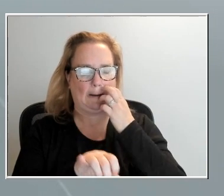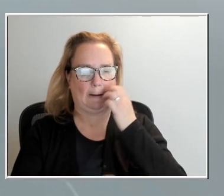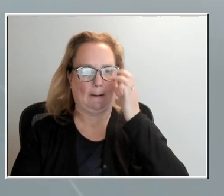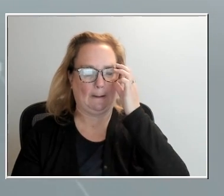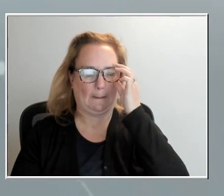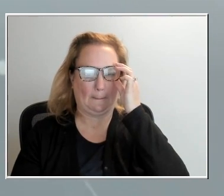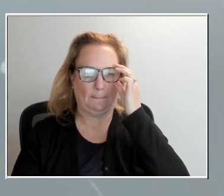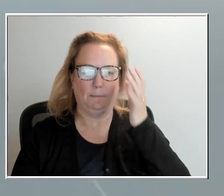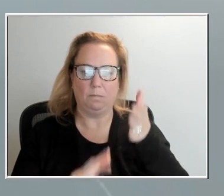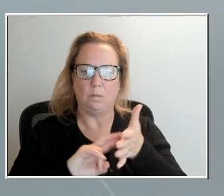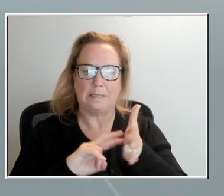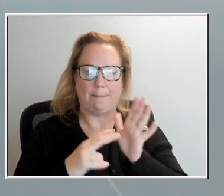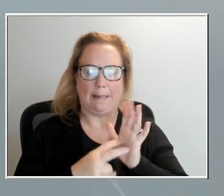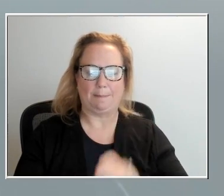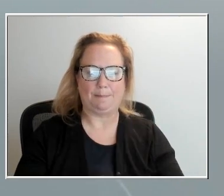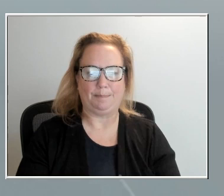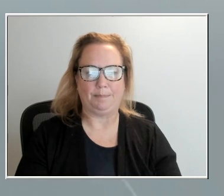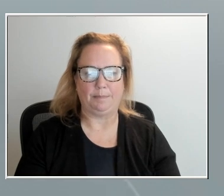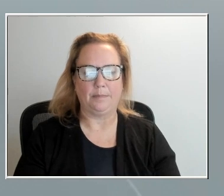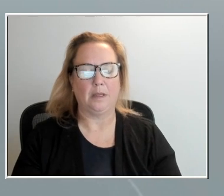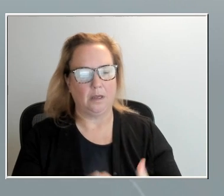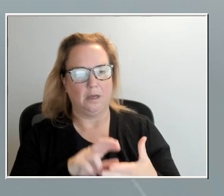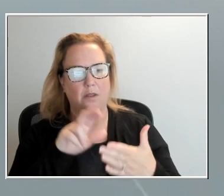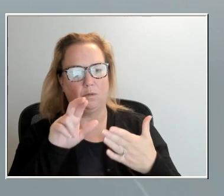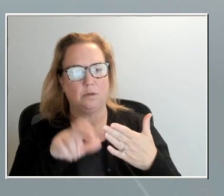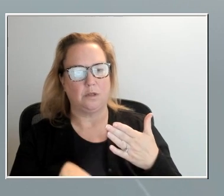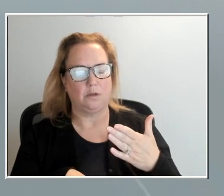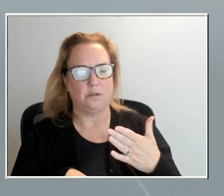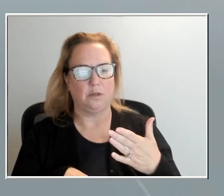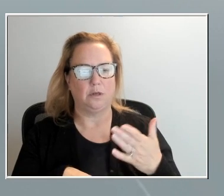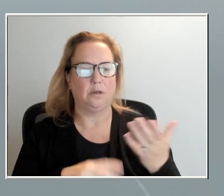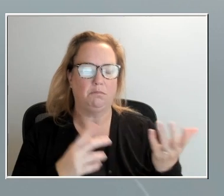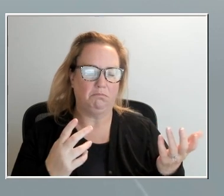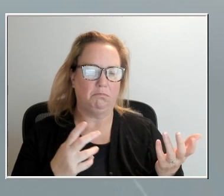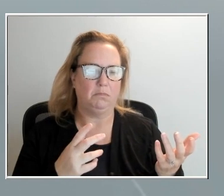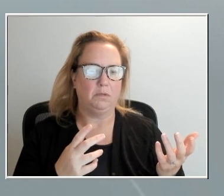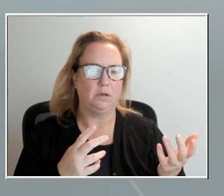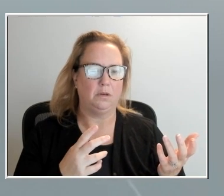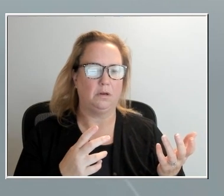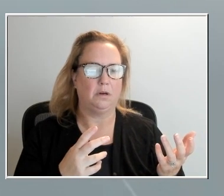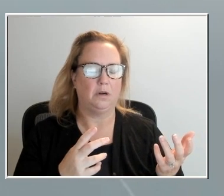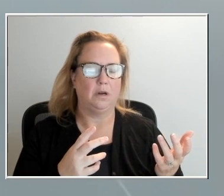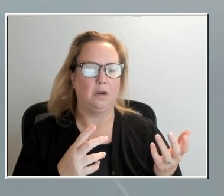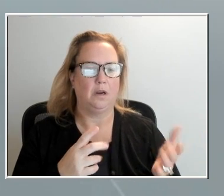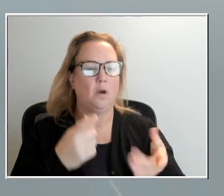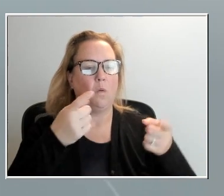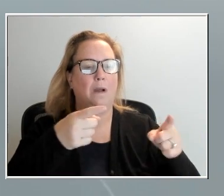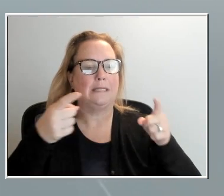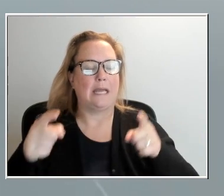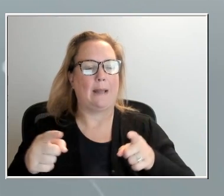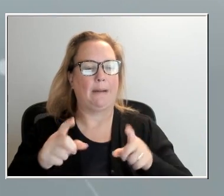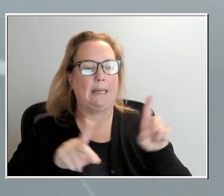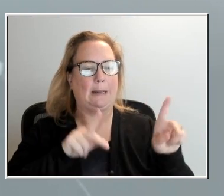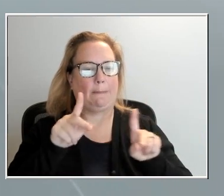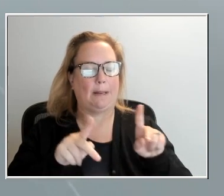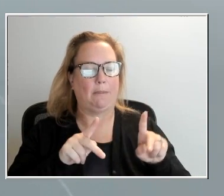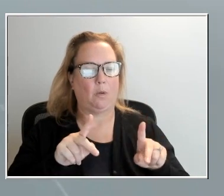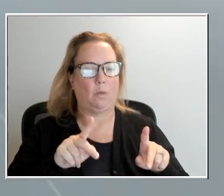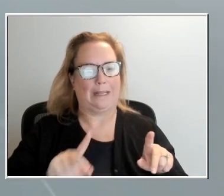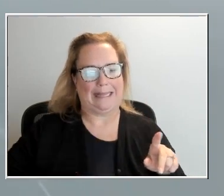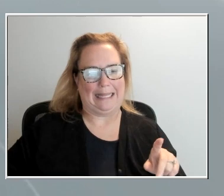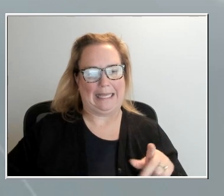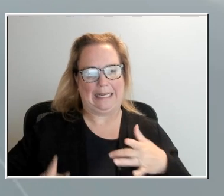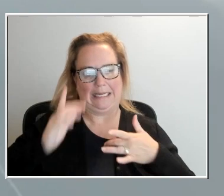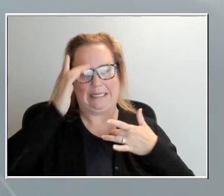mean. Yeah, so our results are in a way threefold. First is we looked at what's happening to people with kidney disease. So this is